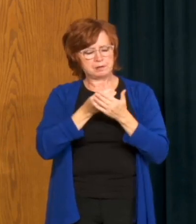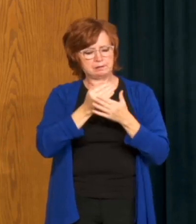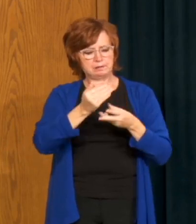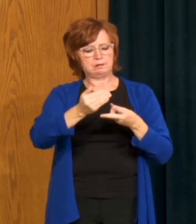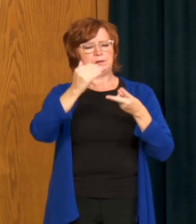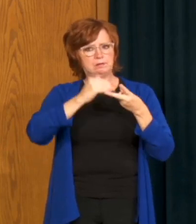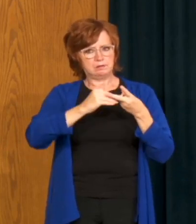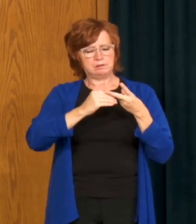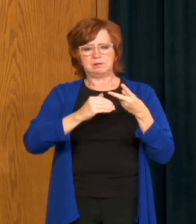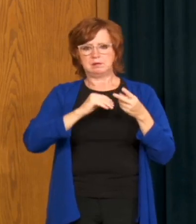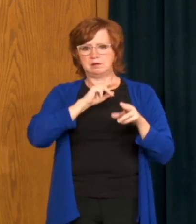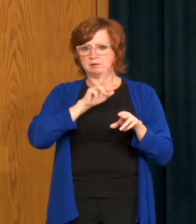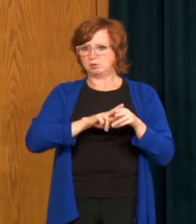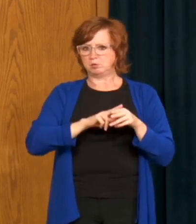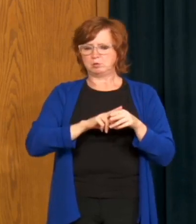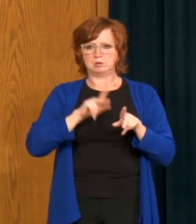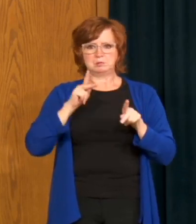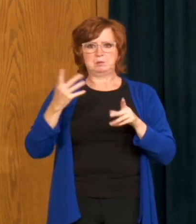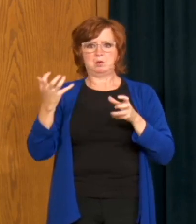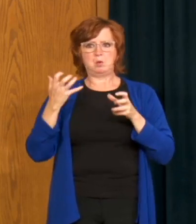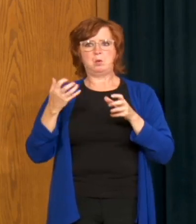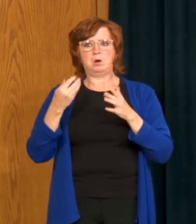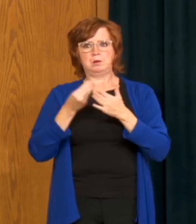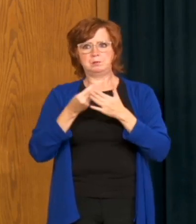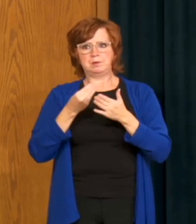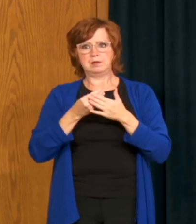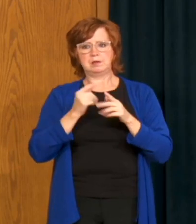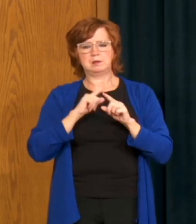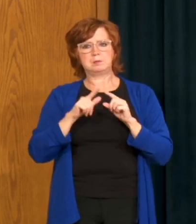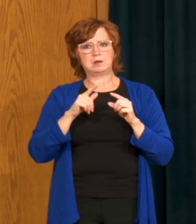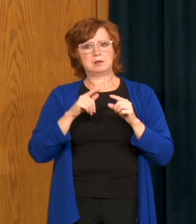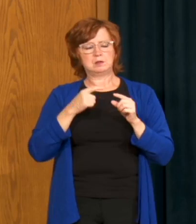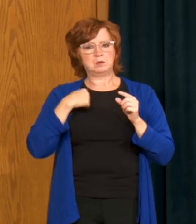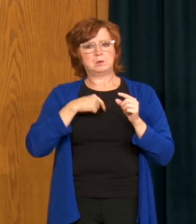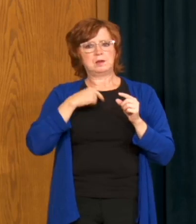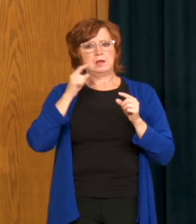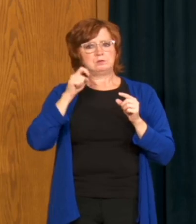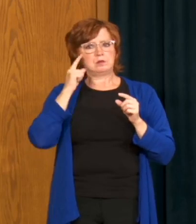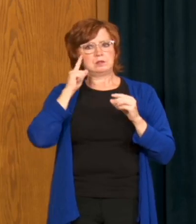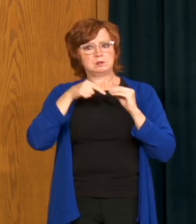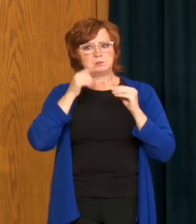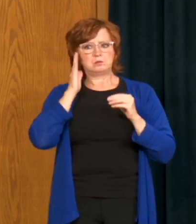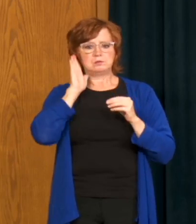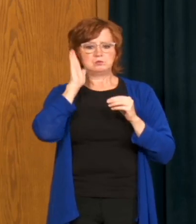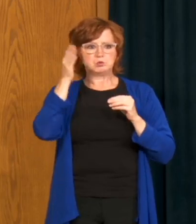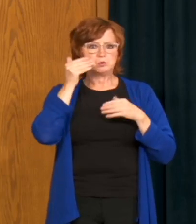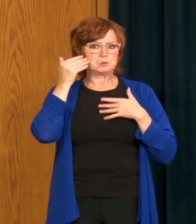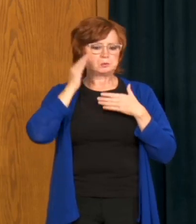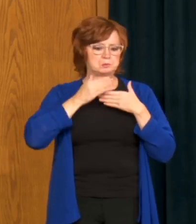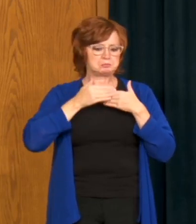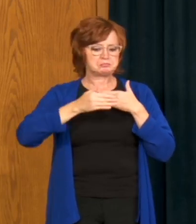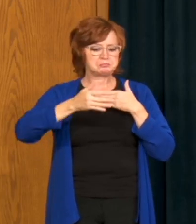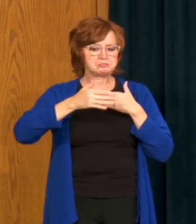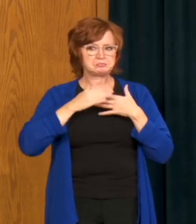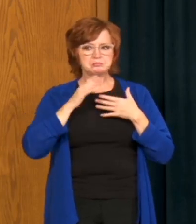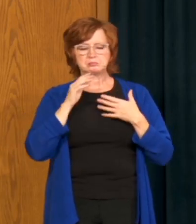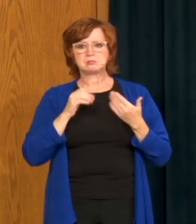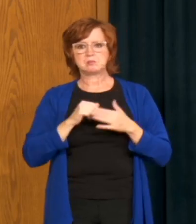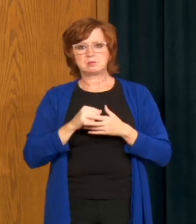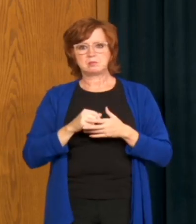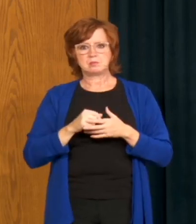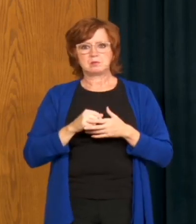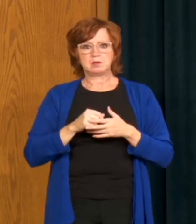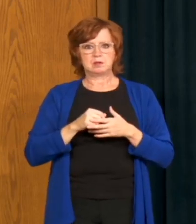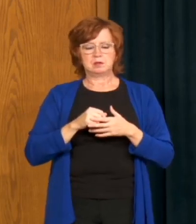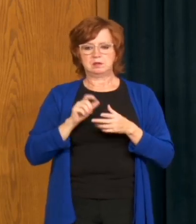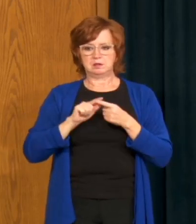do. Admittedly, there's more investment that needs to be done in the years ahead. So, when we do fund that particular organization,